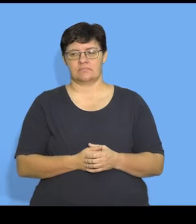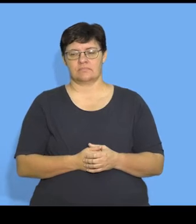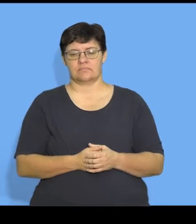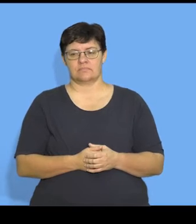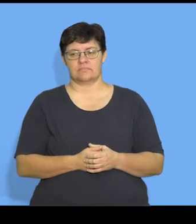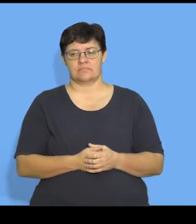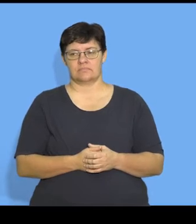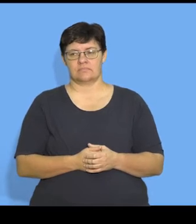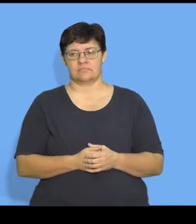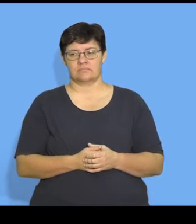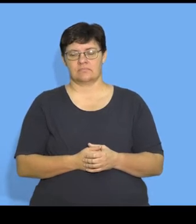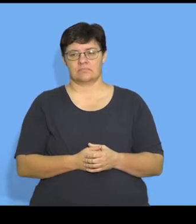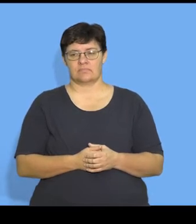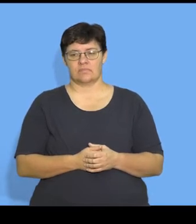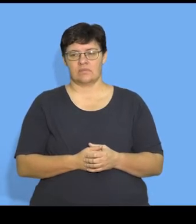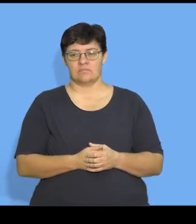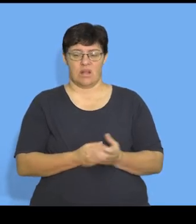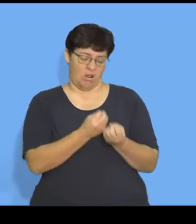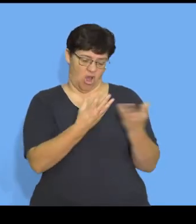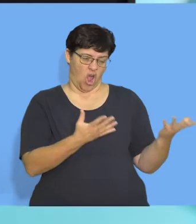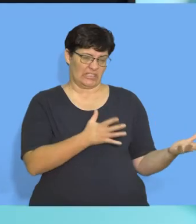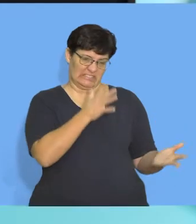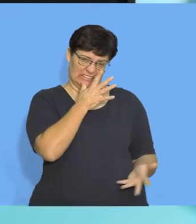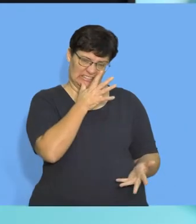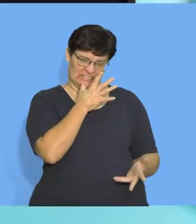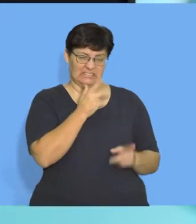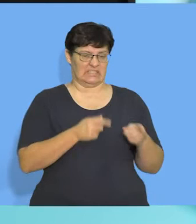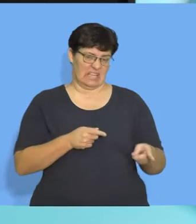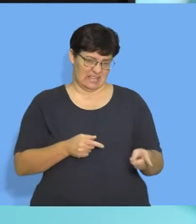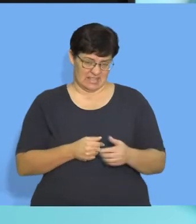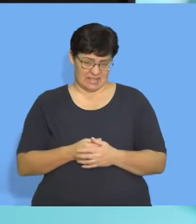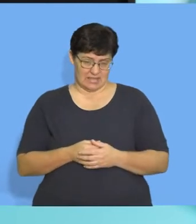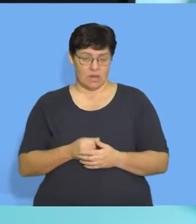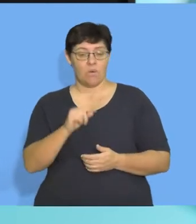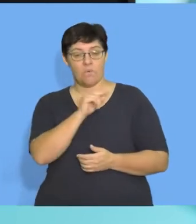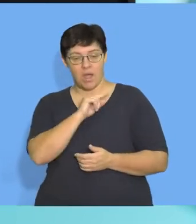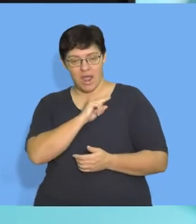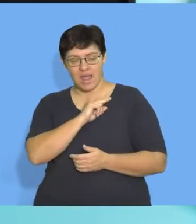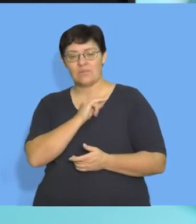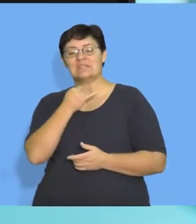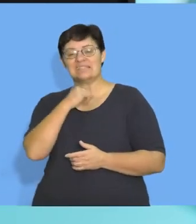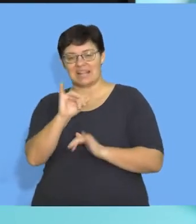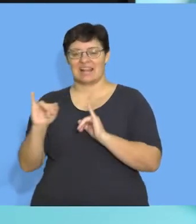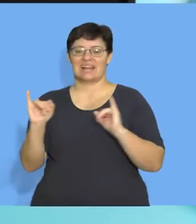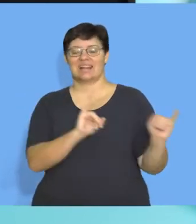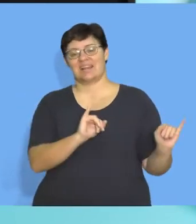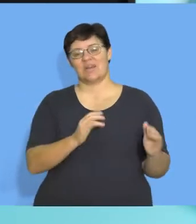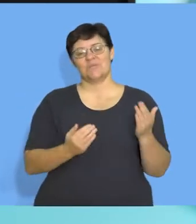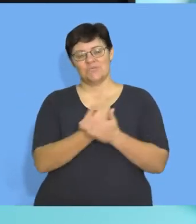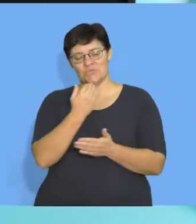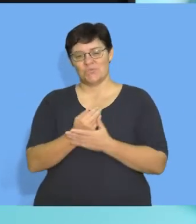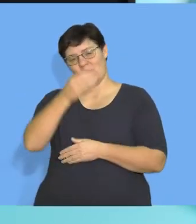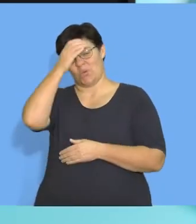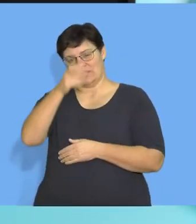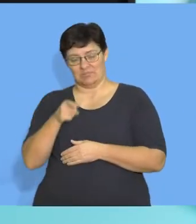Now, in this particular list, I had a lot of scalars. And only because we're still introducing new vector concepts to